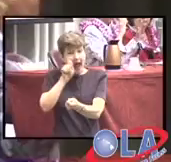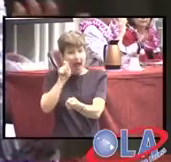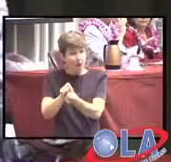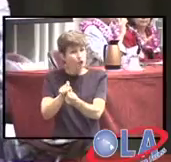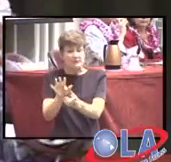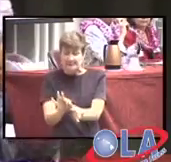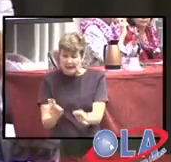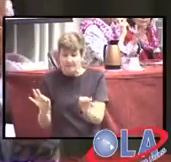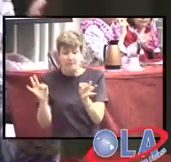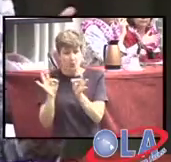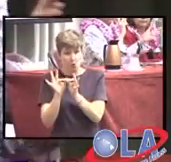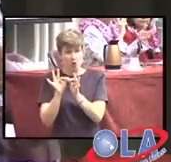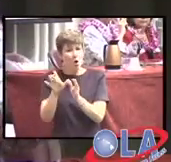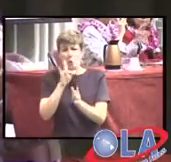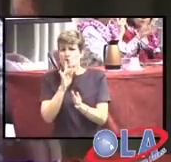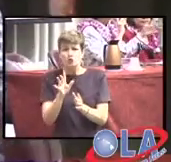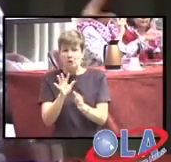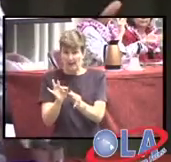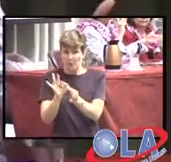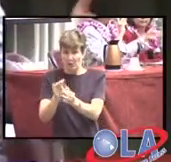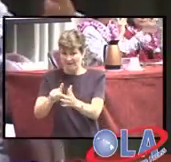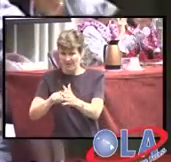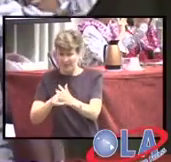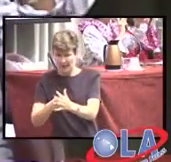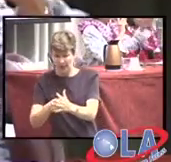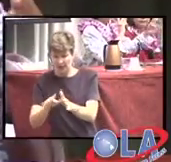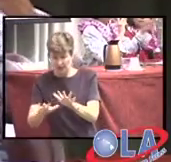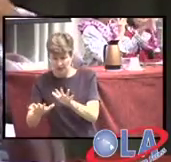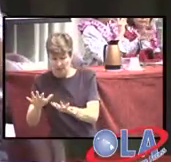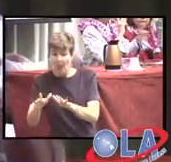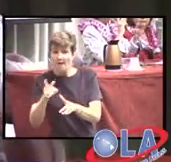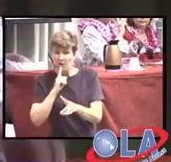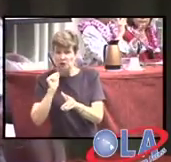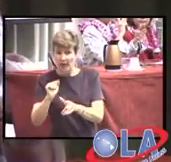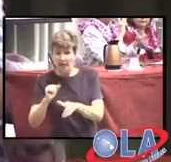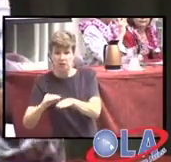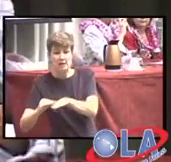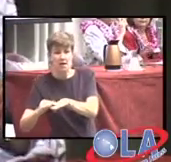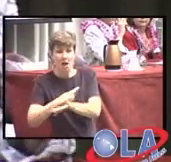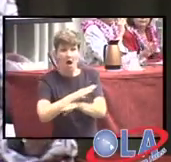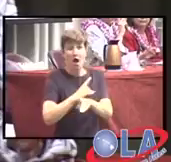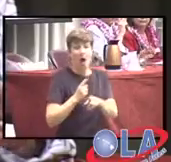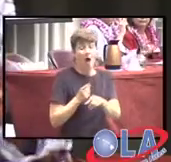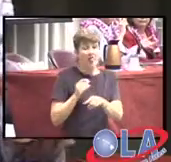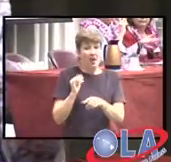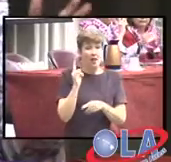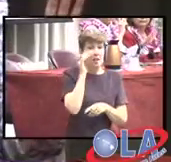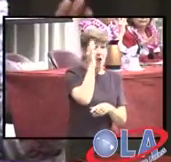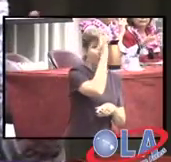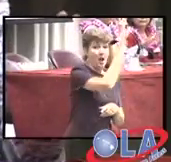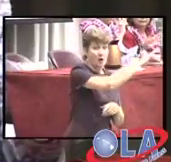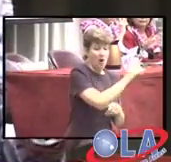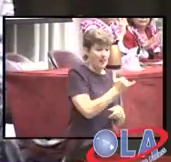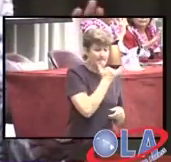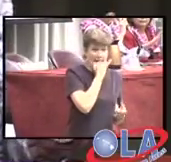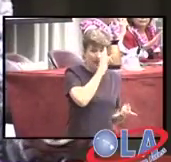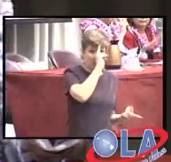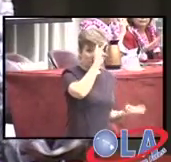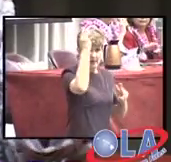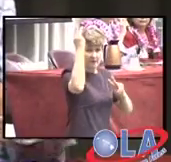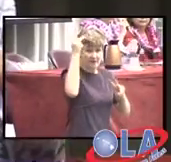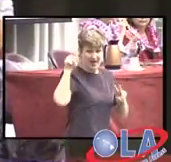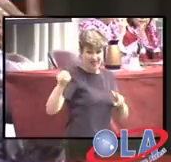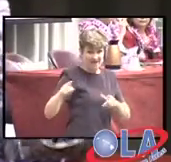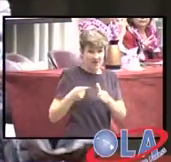is important, was really important in the beginning, because it could actually harm the victim later on if there's bad interpreting up